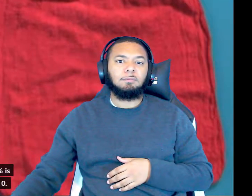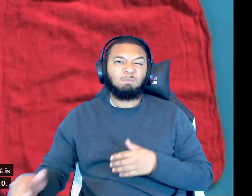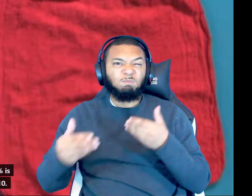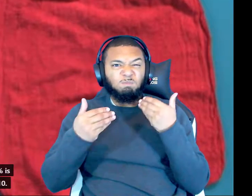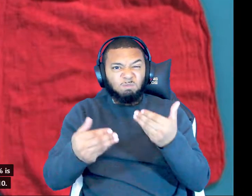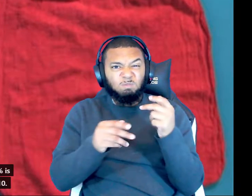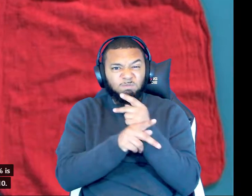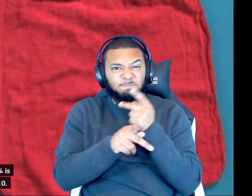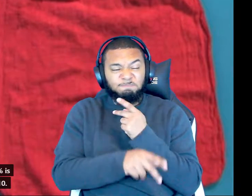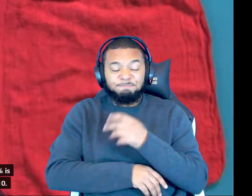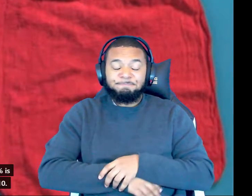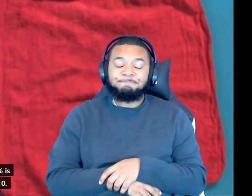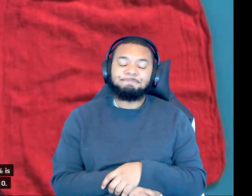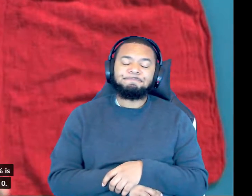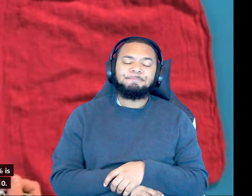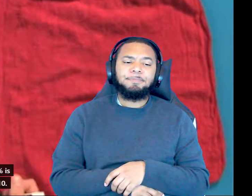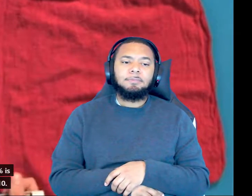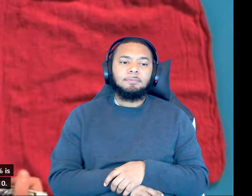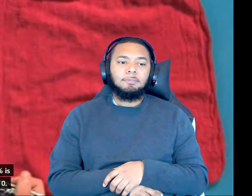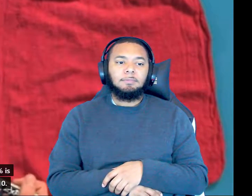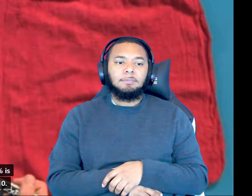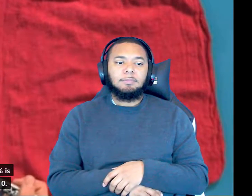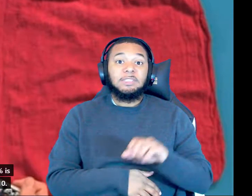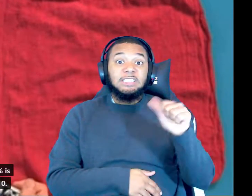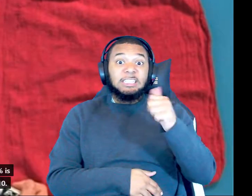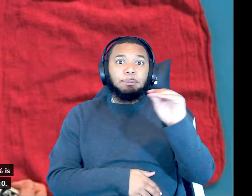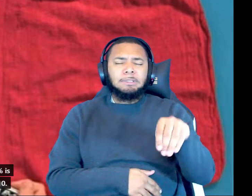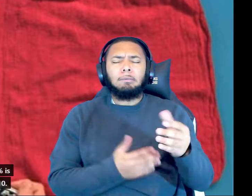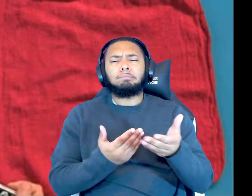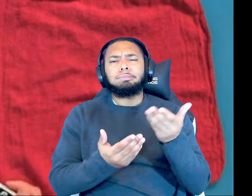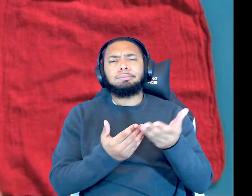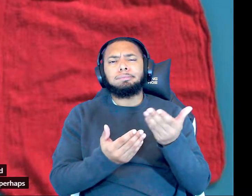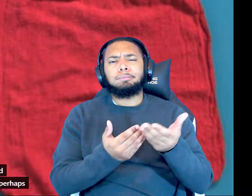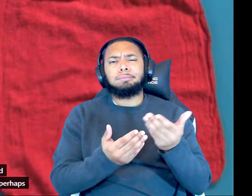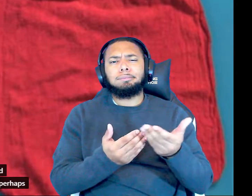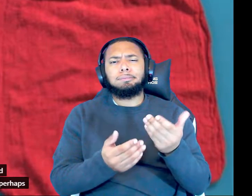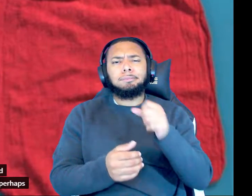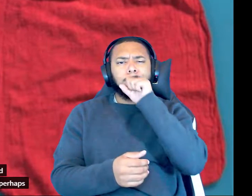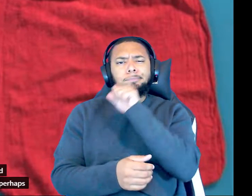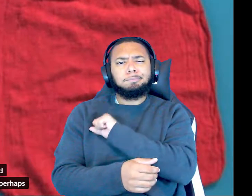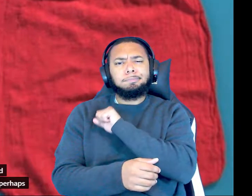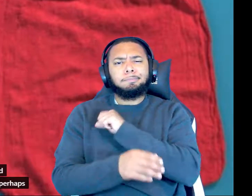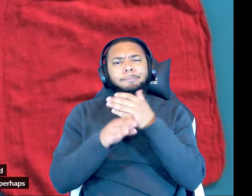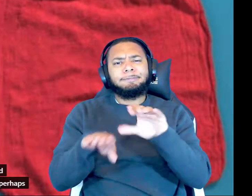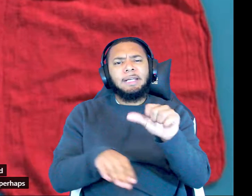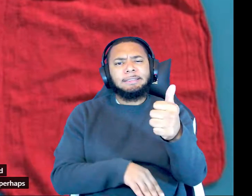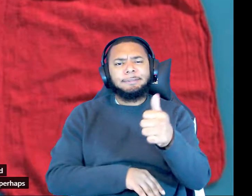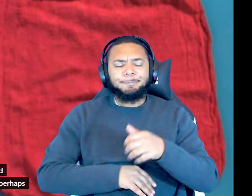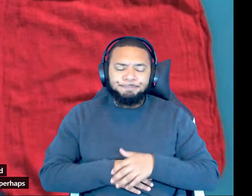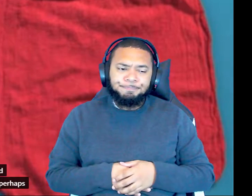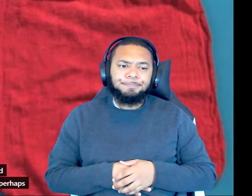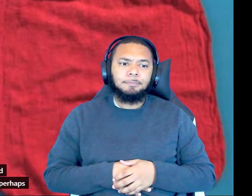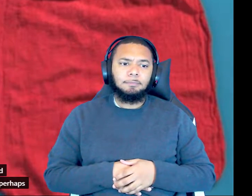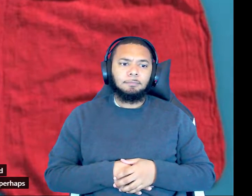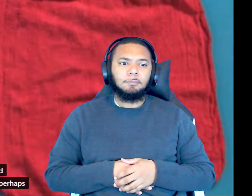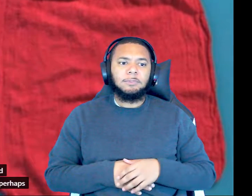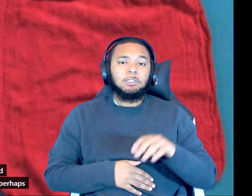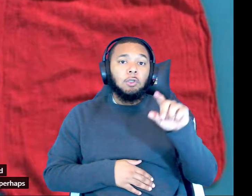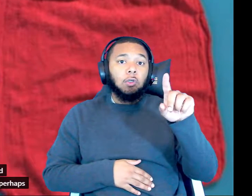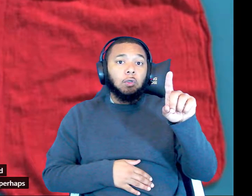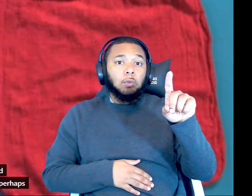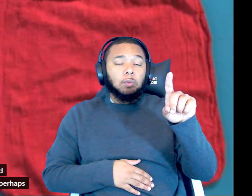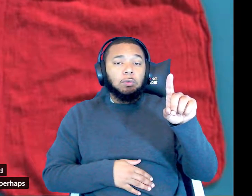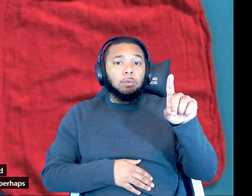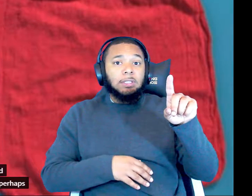it. 10% is a nice one. You just divide by 10. So you're going to have $160